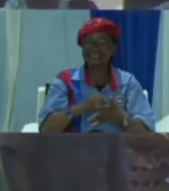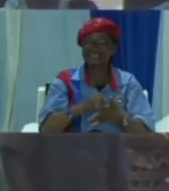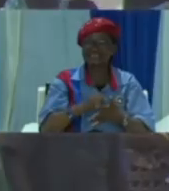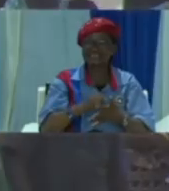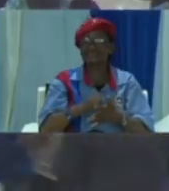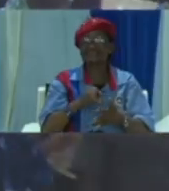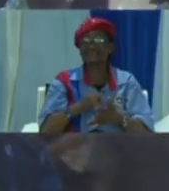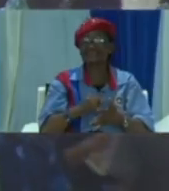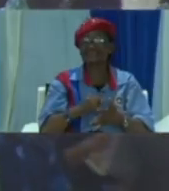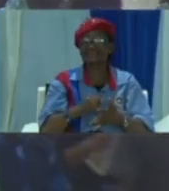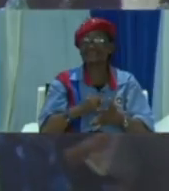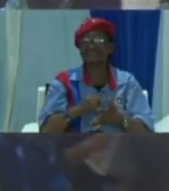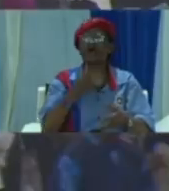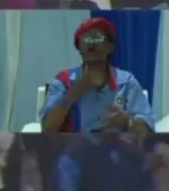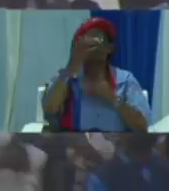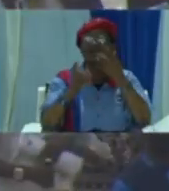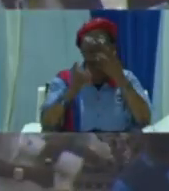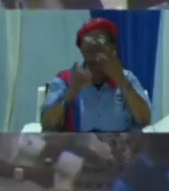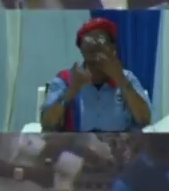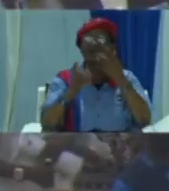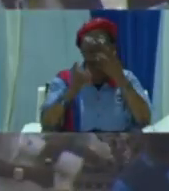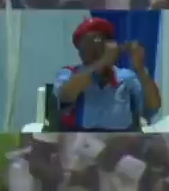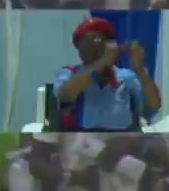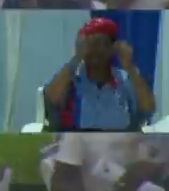Cry to the Almighty God.